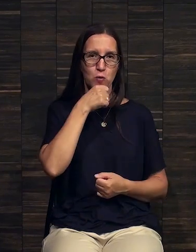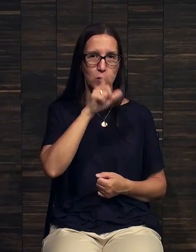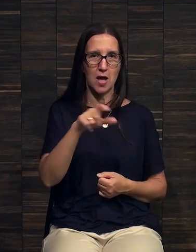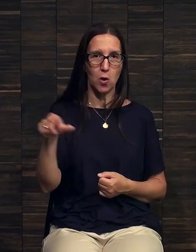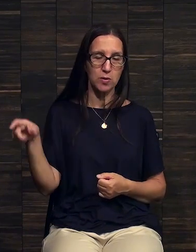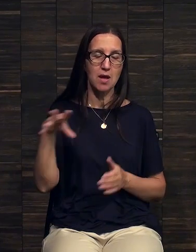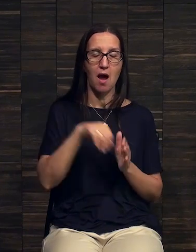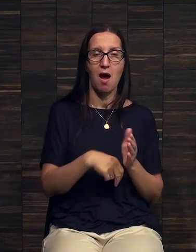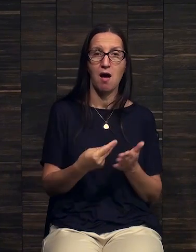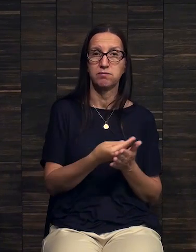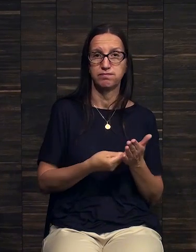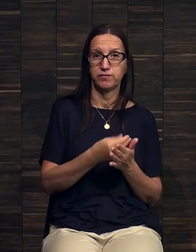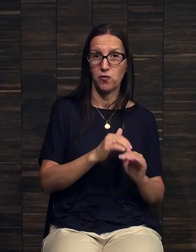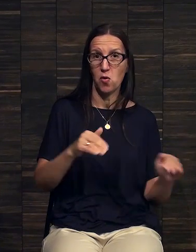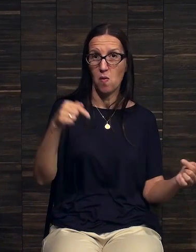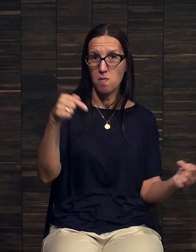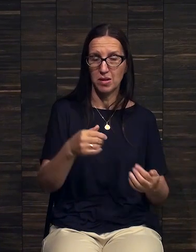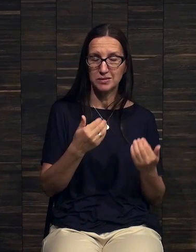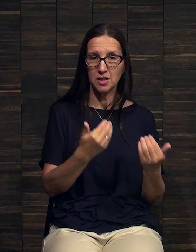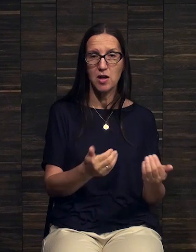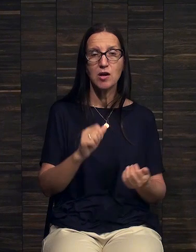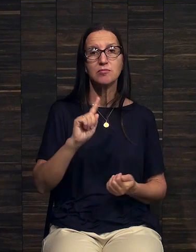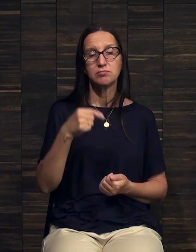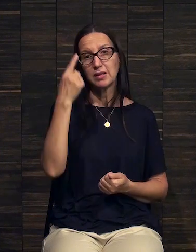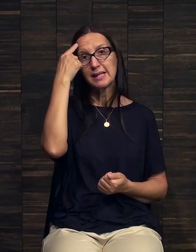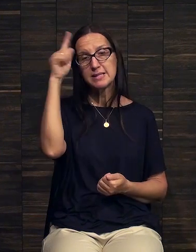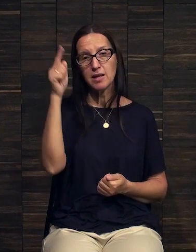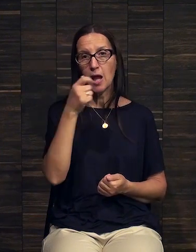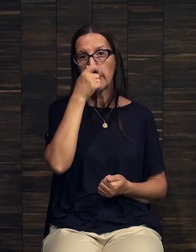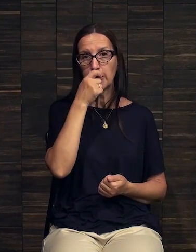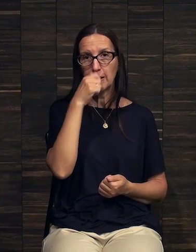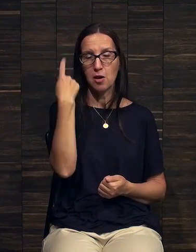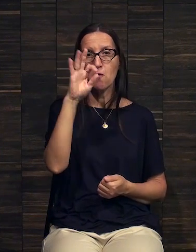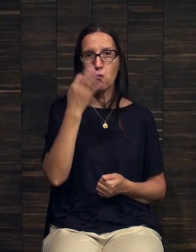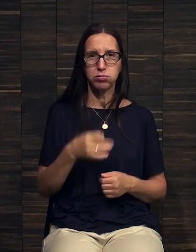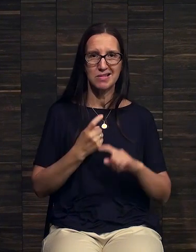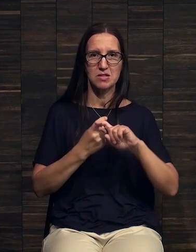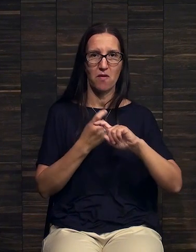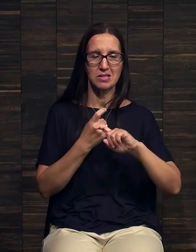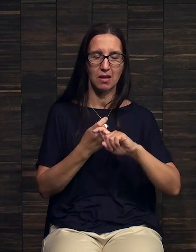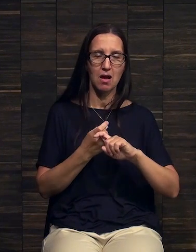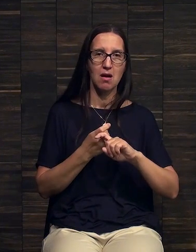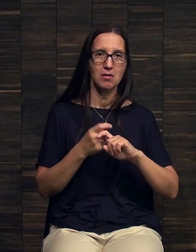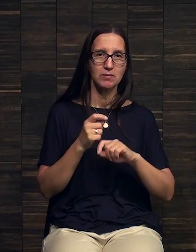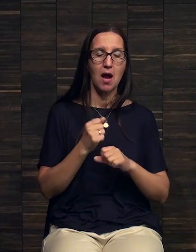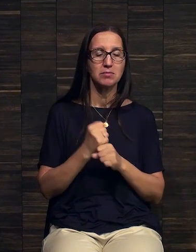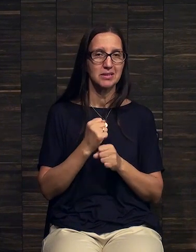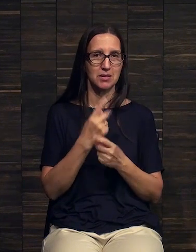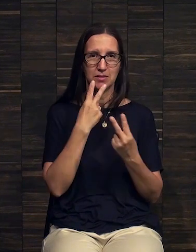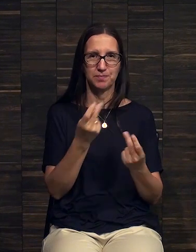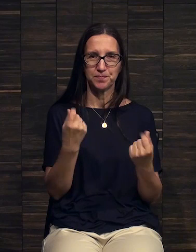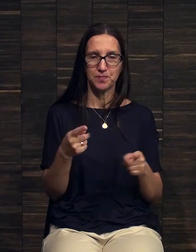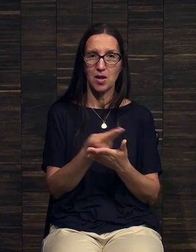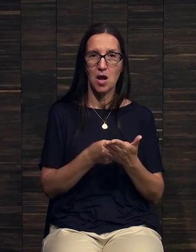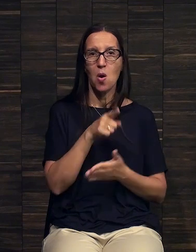adults, but in comics the target audience are the children. The same idea, Hitler and swastikas